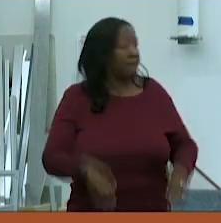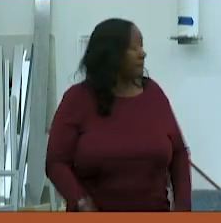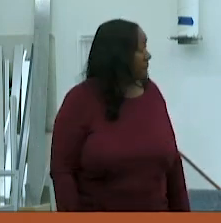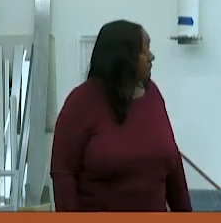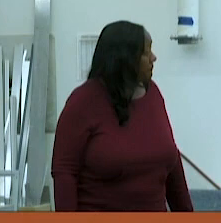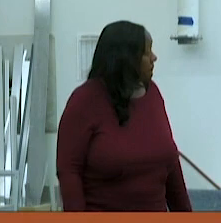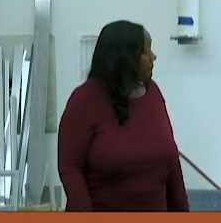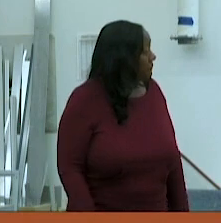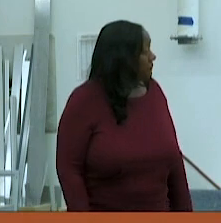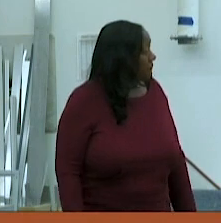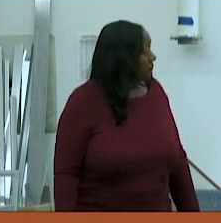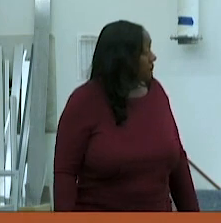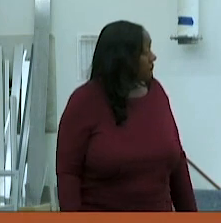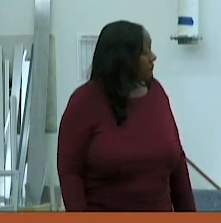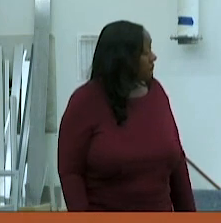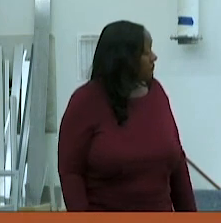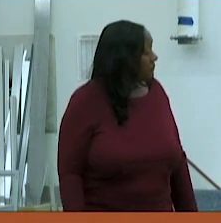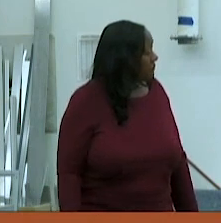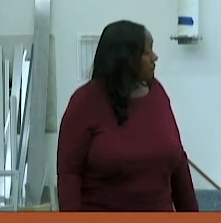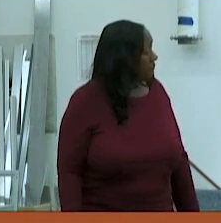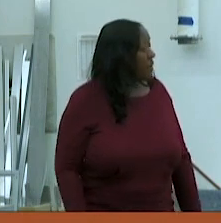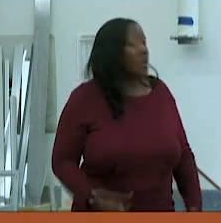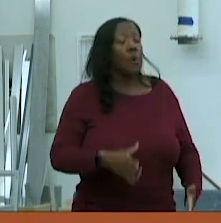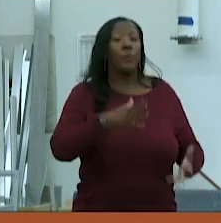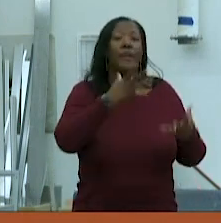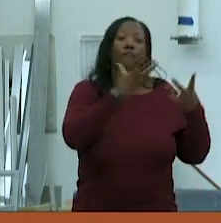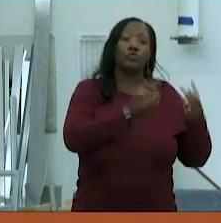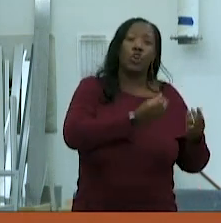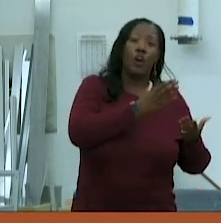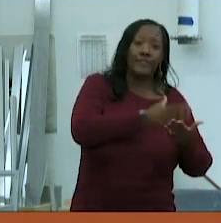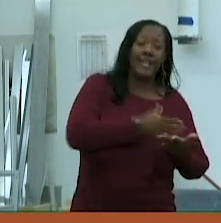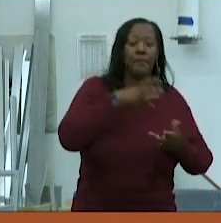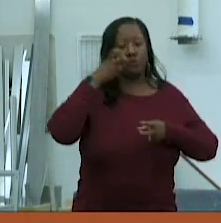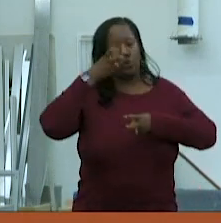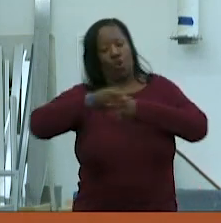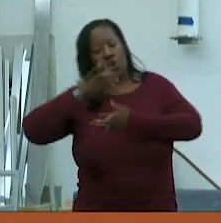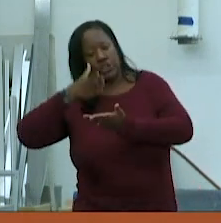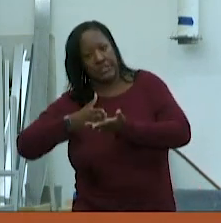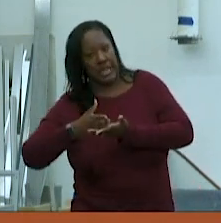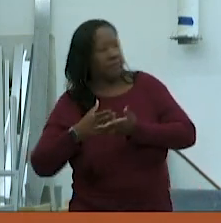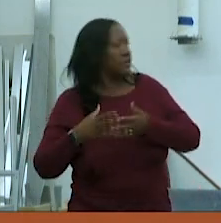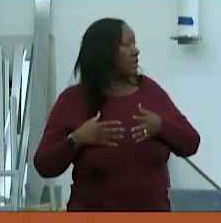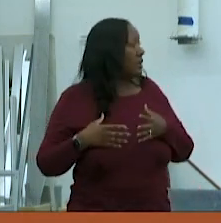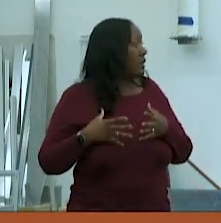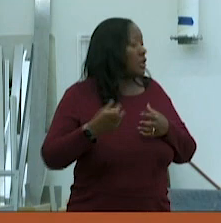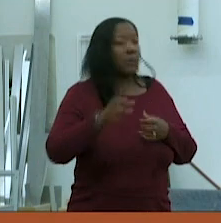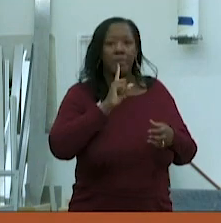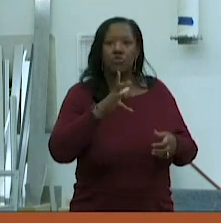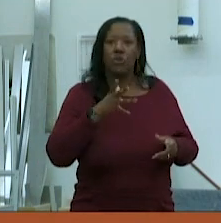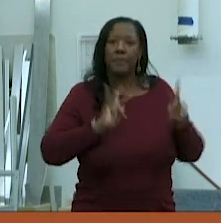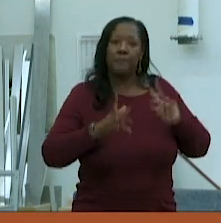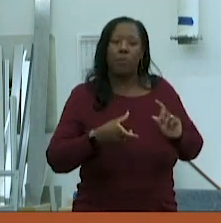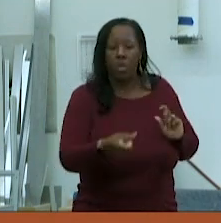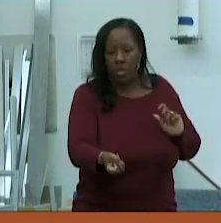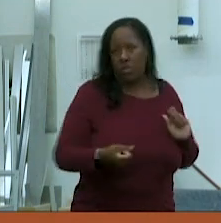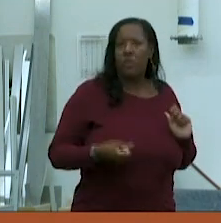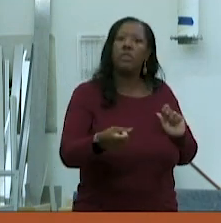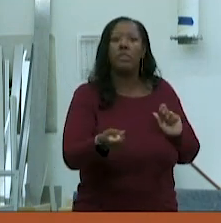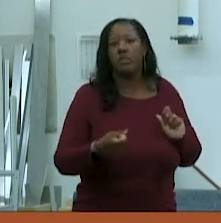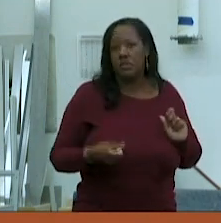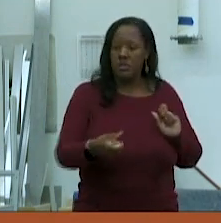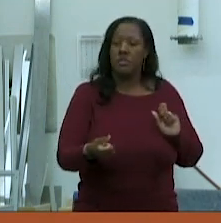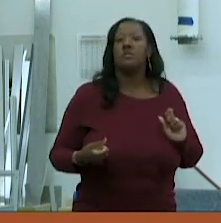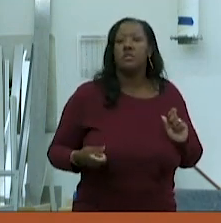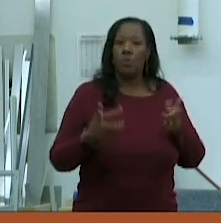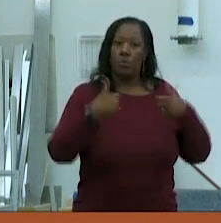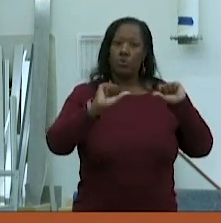at where it ends in the video, we have like soft stops and hard stops. You want to keep in mind that people are often going to come up and try to rip this thing